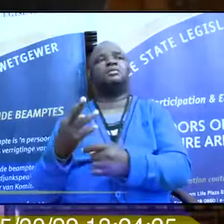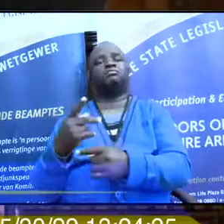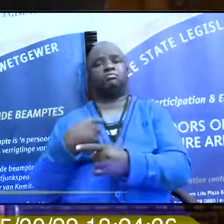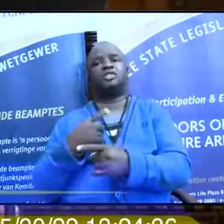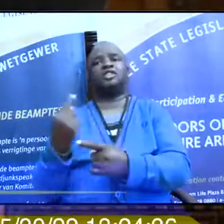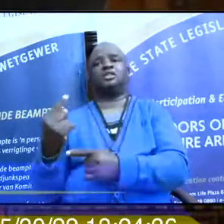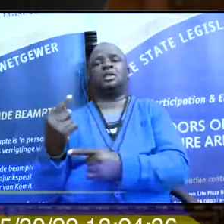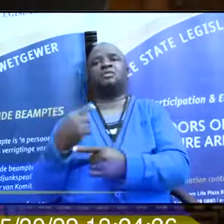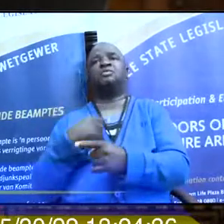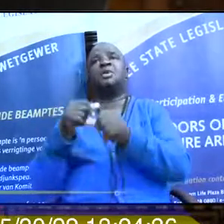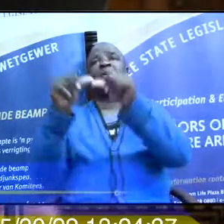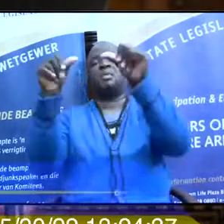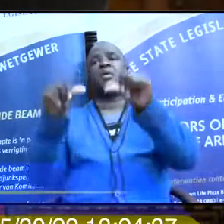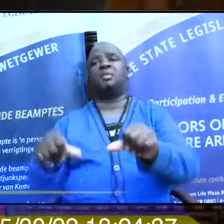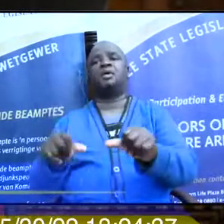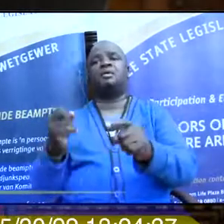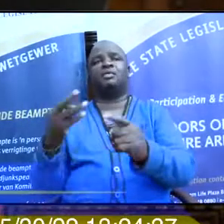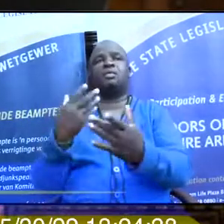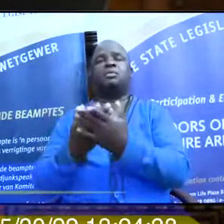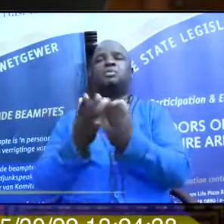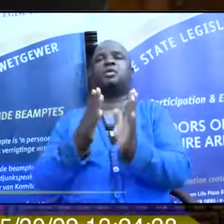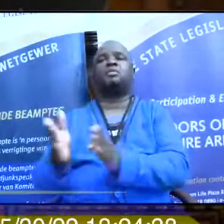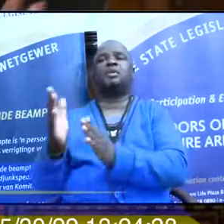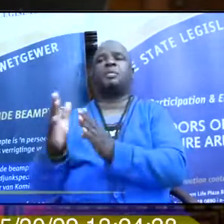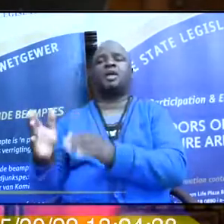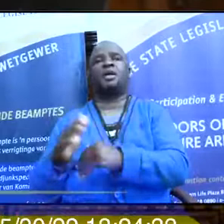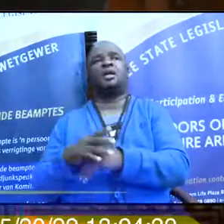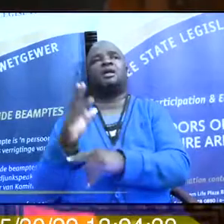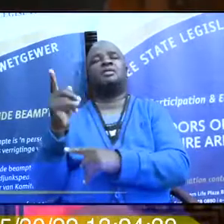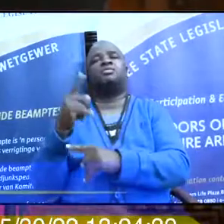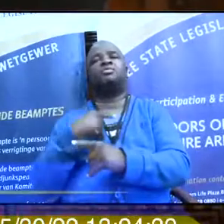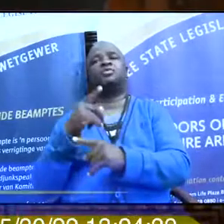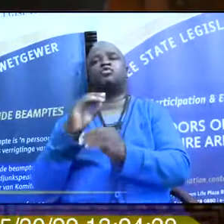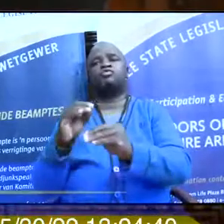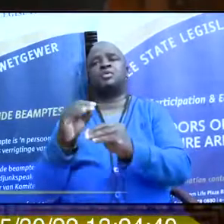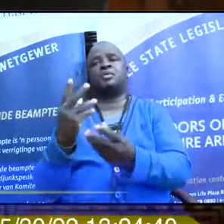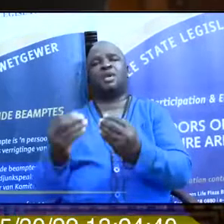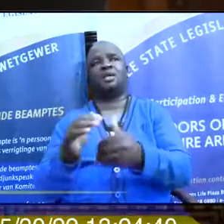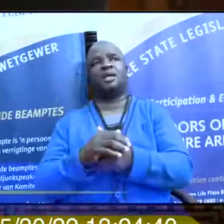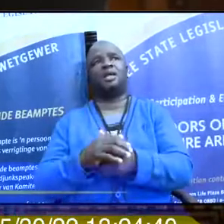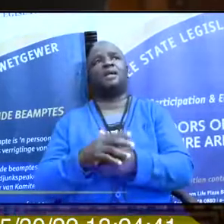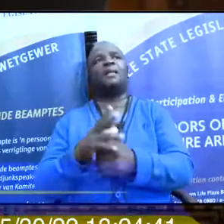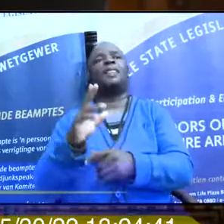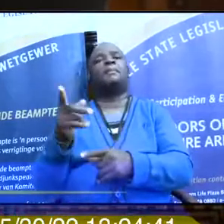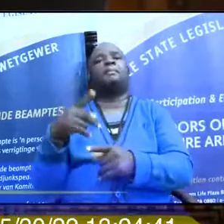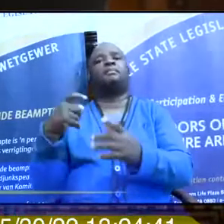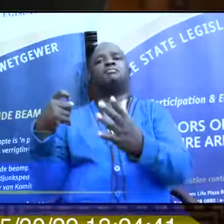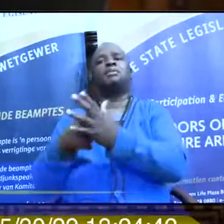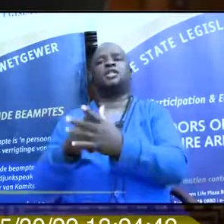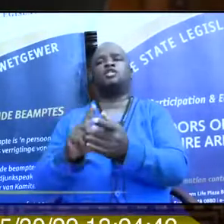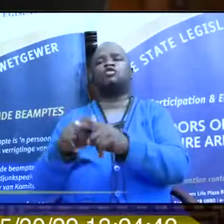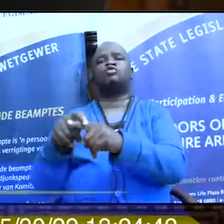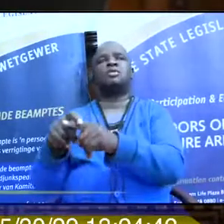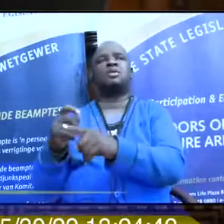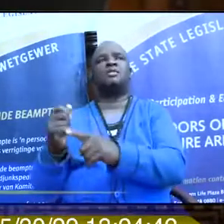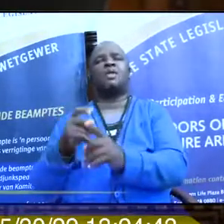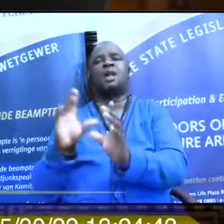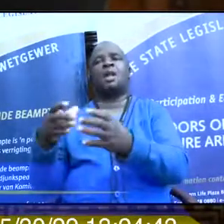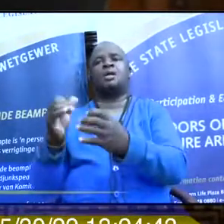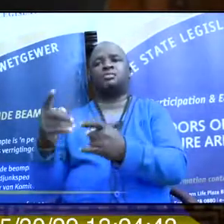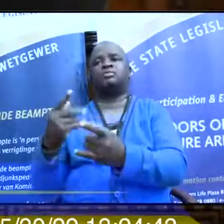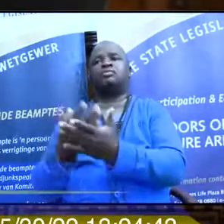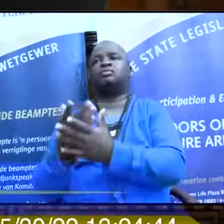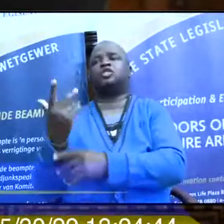chats to go and prepare lessons for for kids you must buy tools to make your classroom